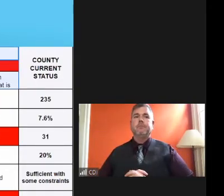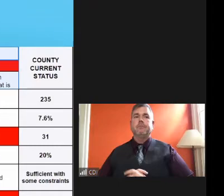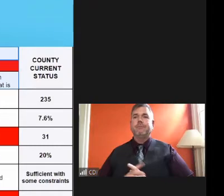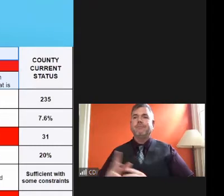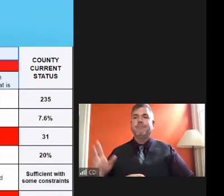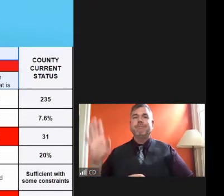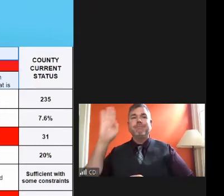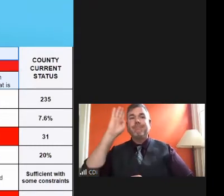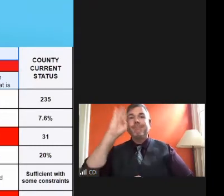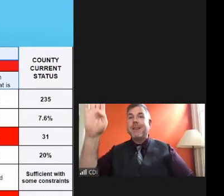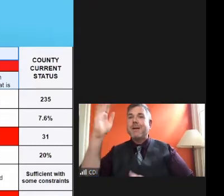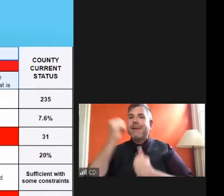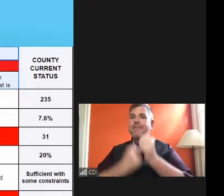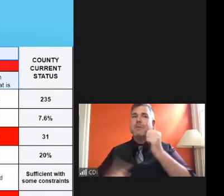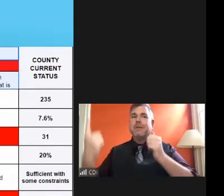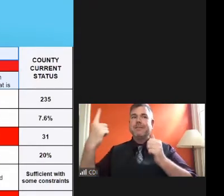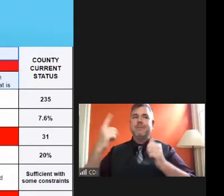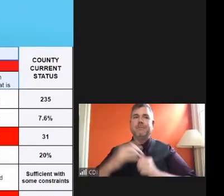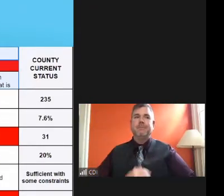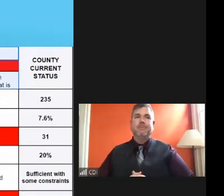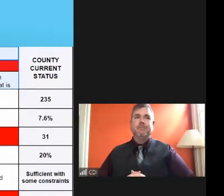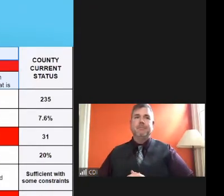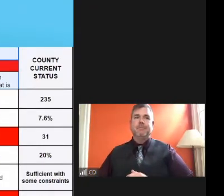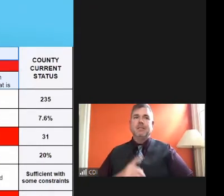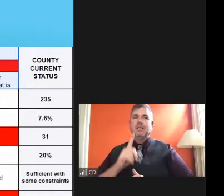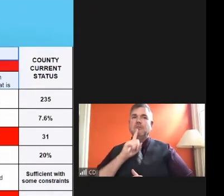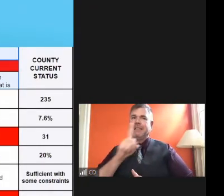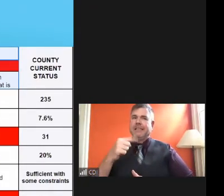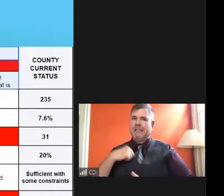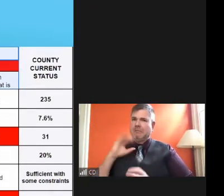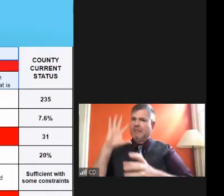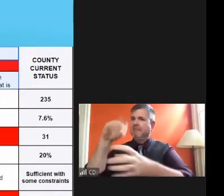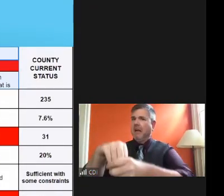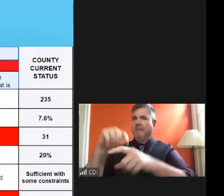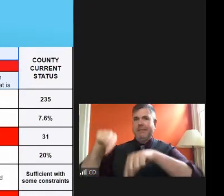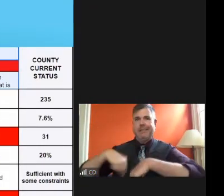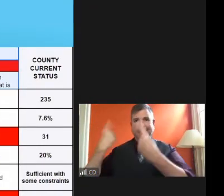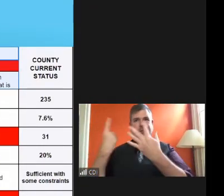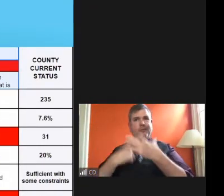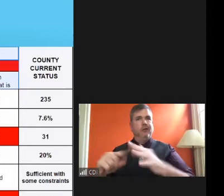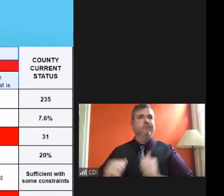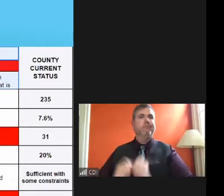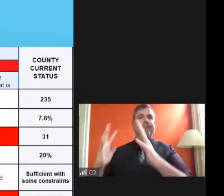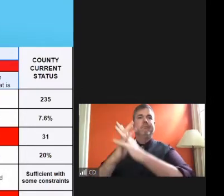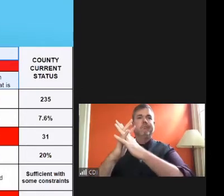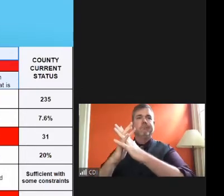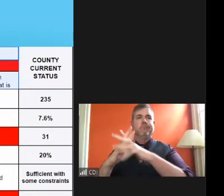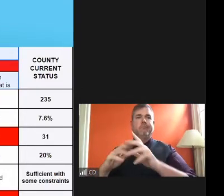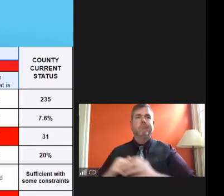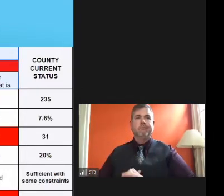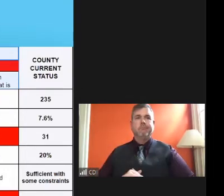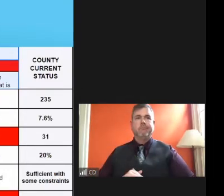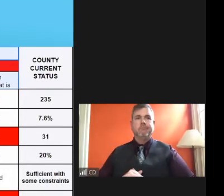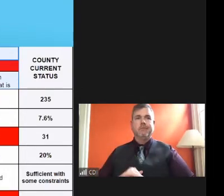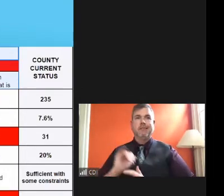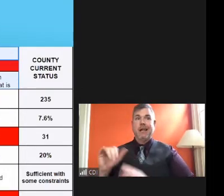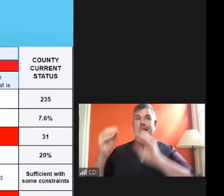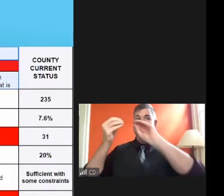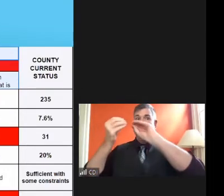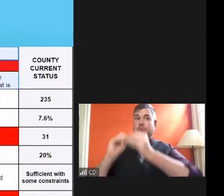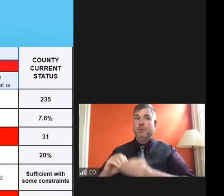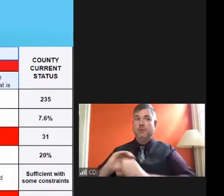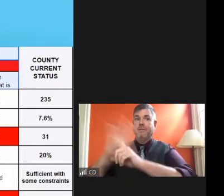EOC since we opened. These indicators, Dr. Willis, you may want to speak more about them, but Dr. Willis spoke about